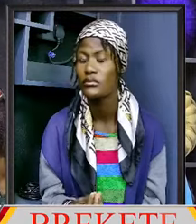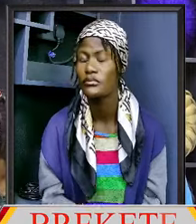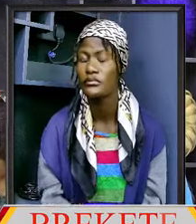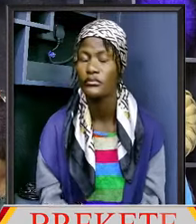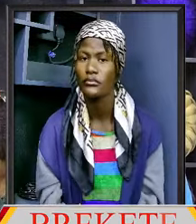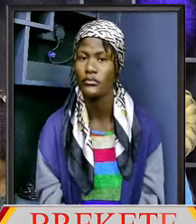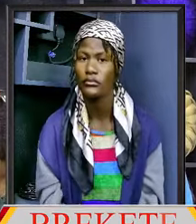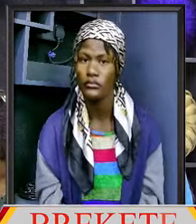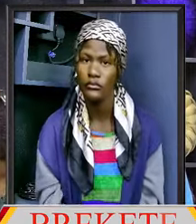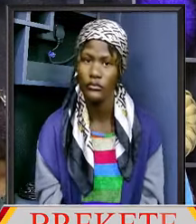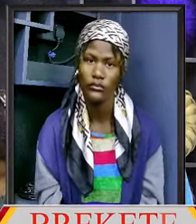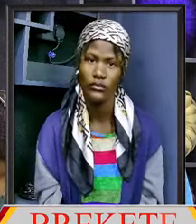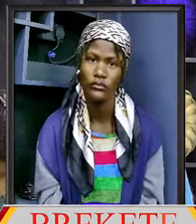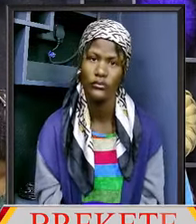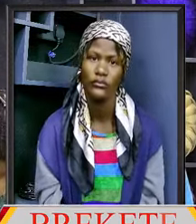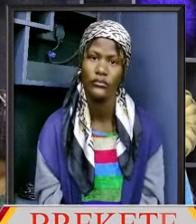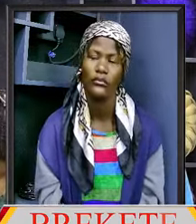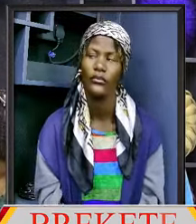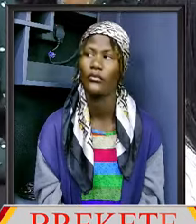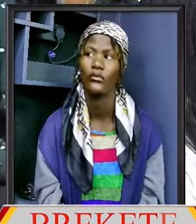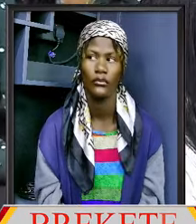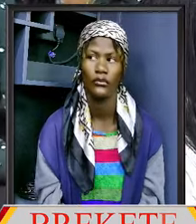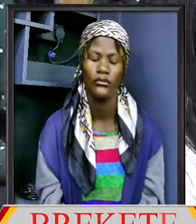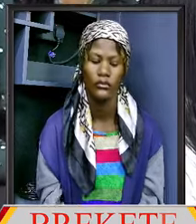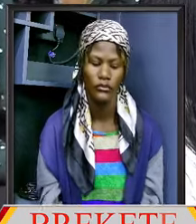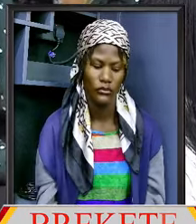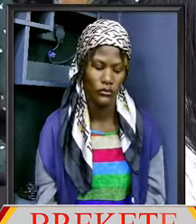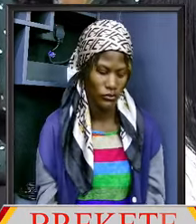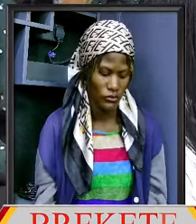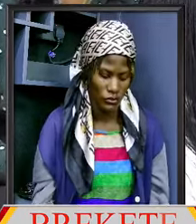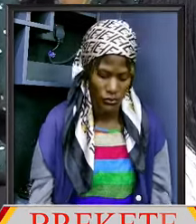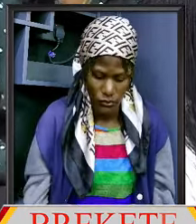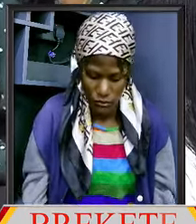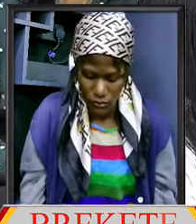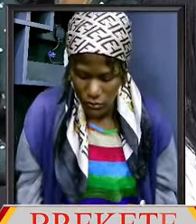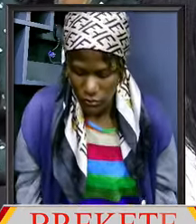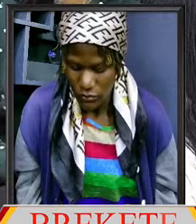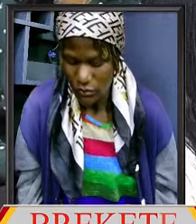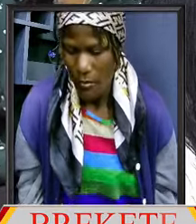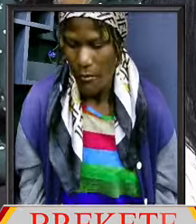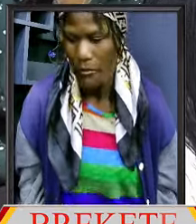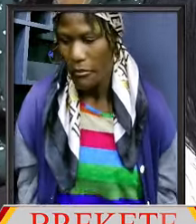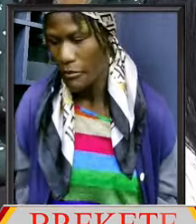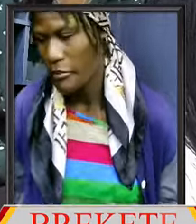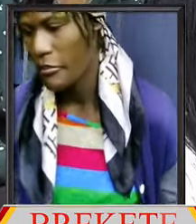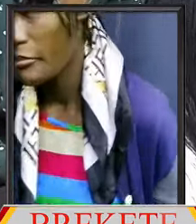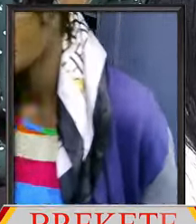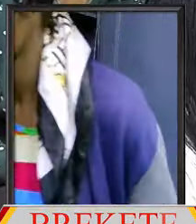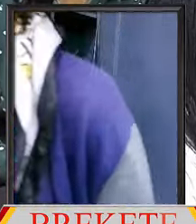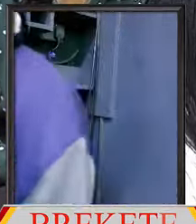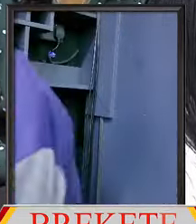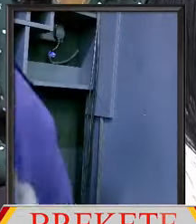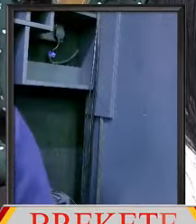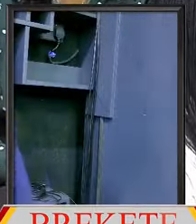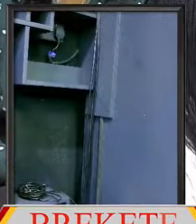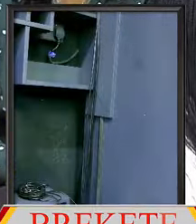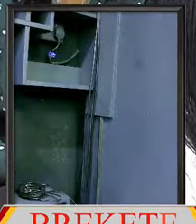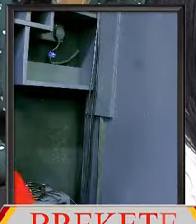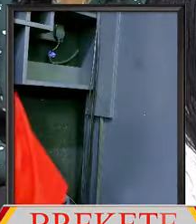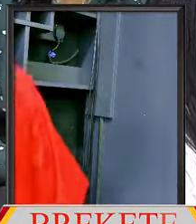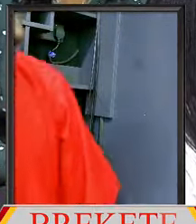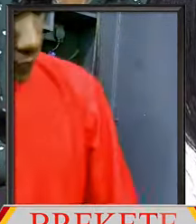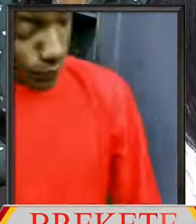ones. The real one. Now see how the team be. If you want start lab, private one now, whether not for